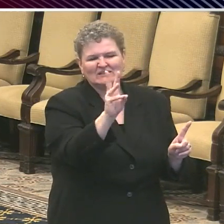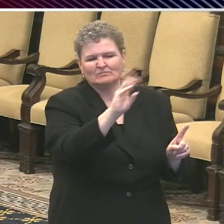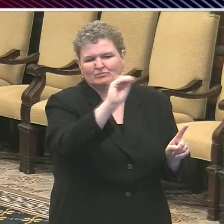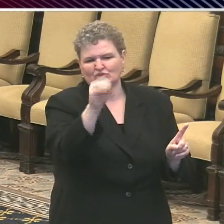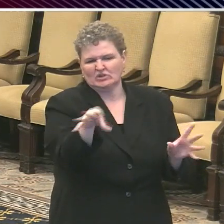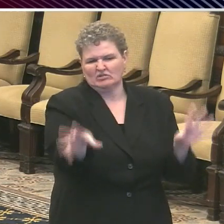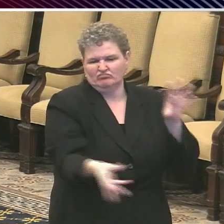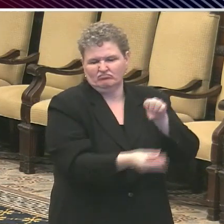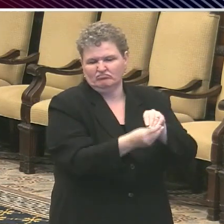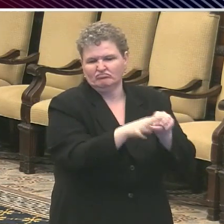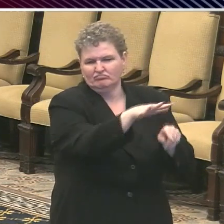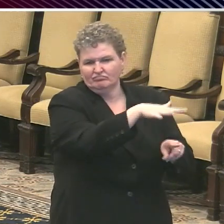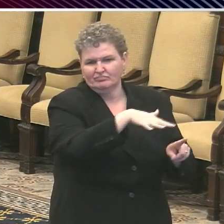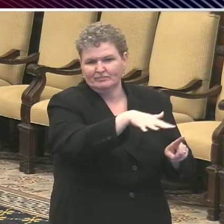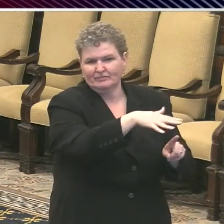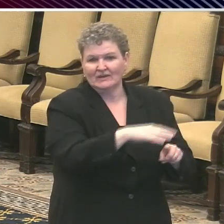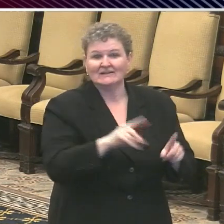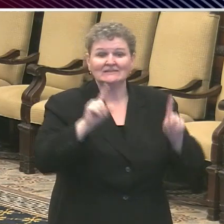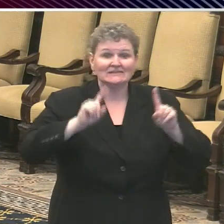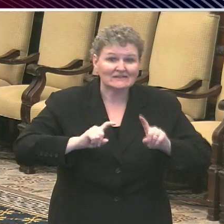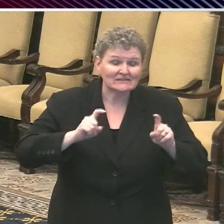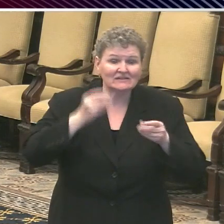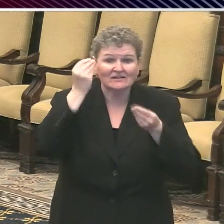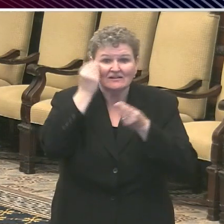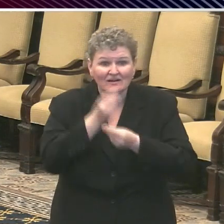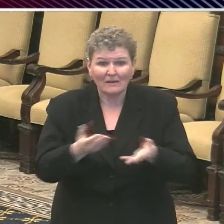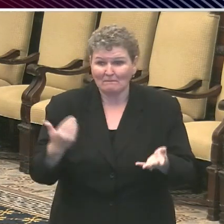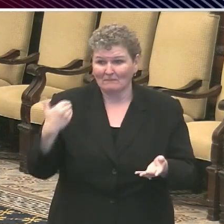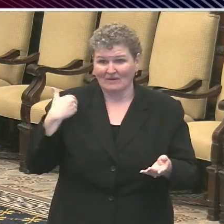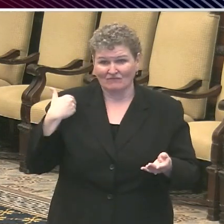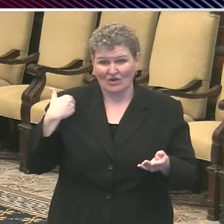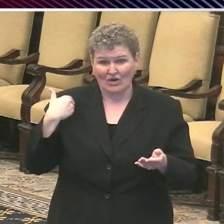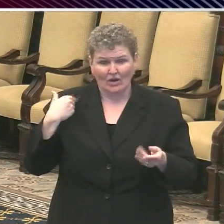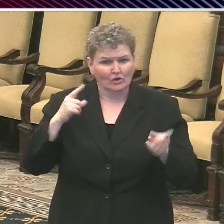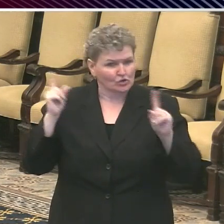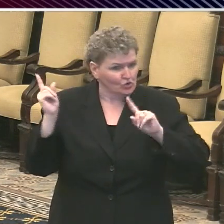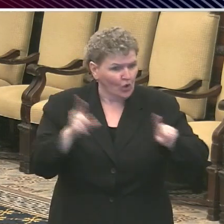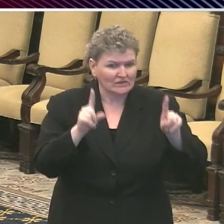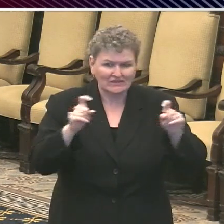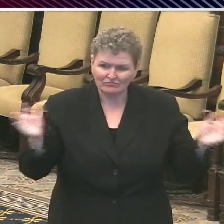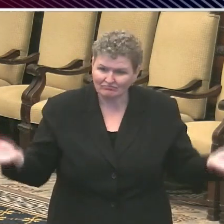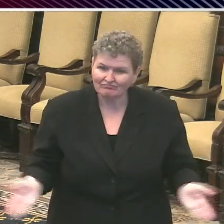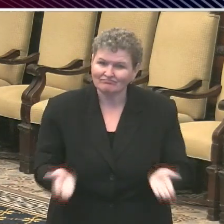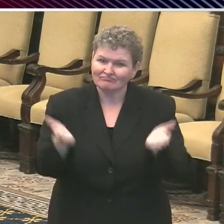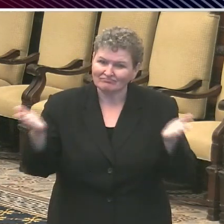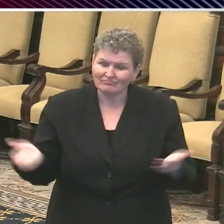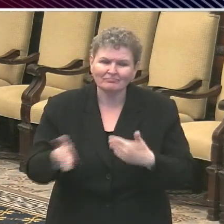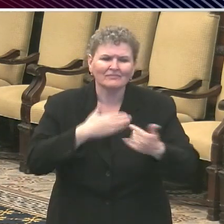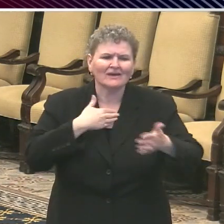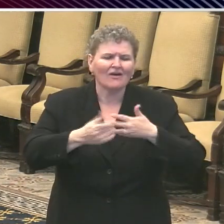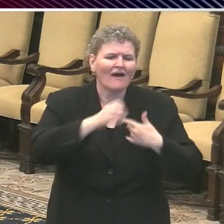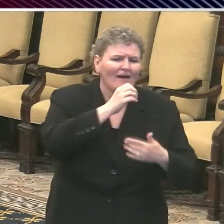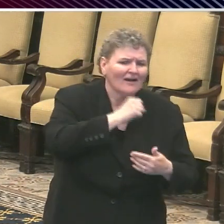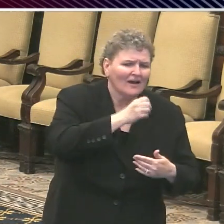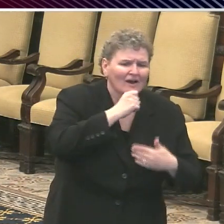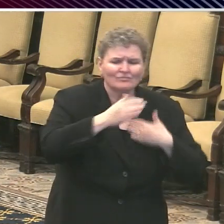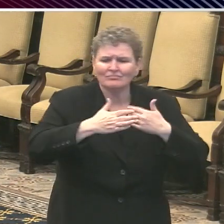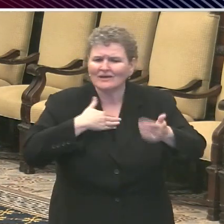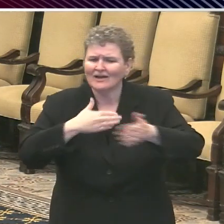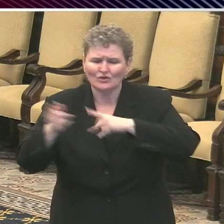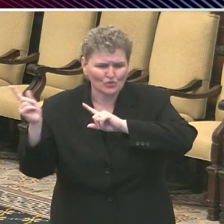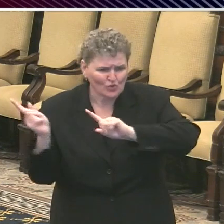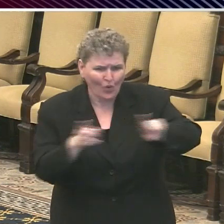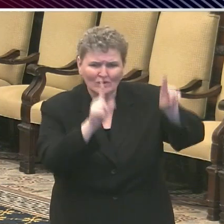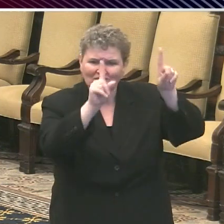testing, as I've said before, we're encouraging people to get tested. Anybody at any age with new onset of respiratory symptoms should go in and